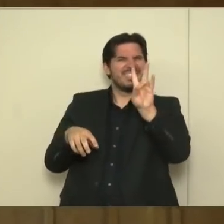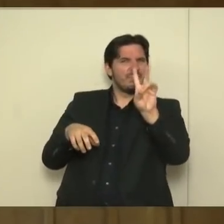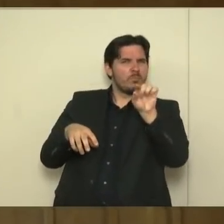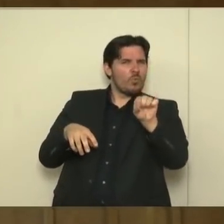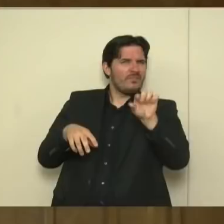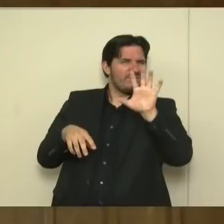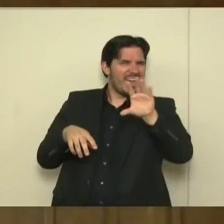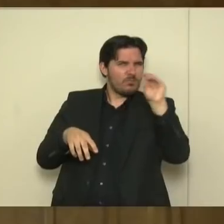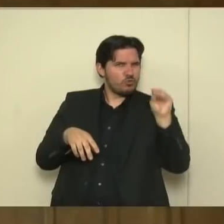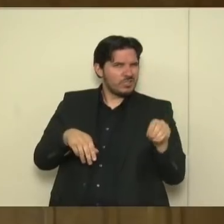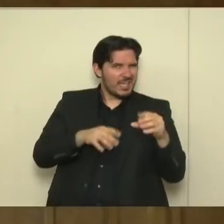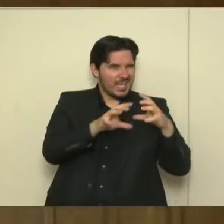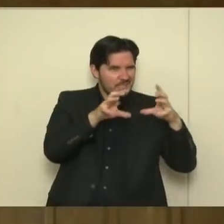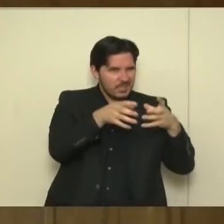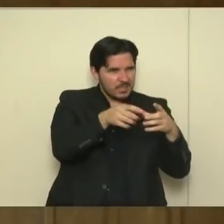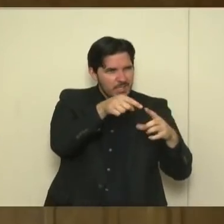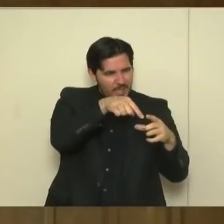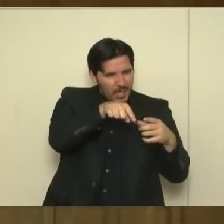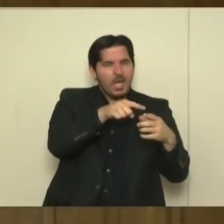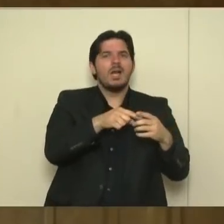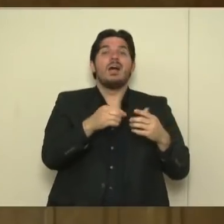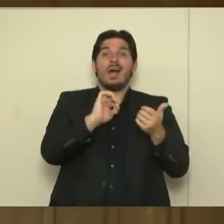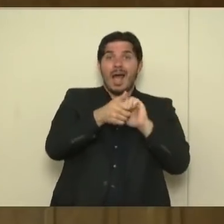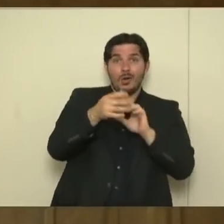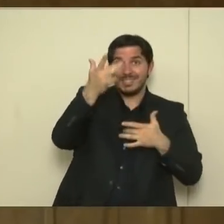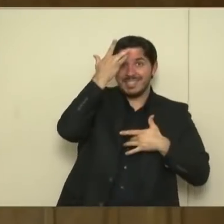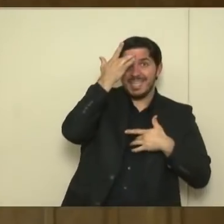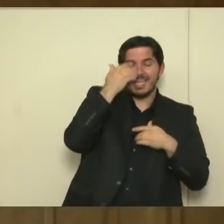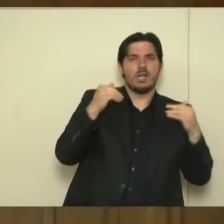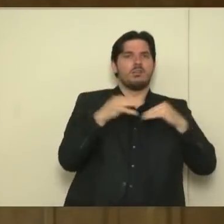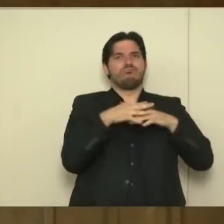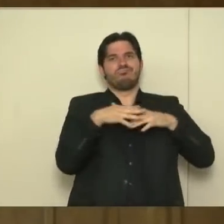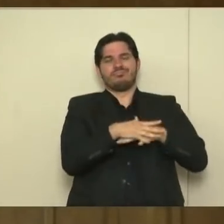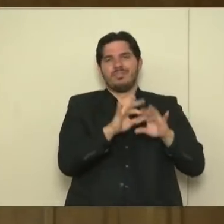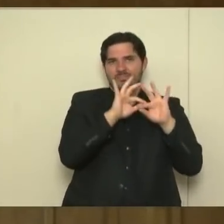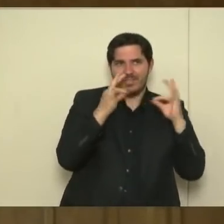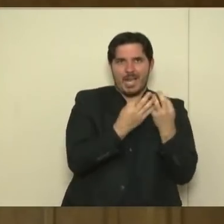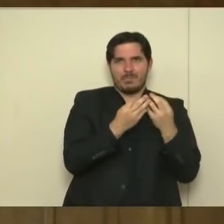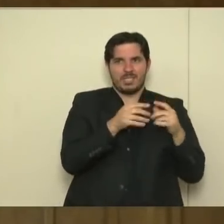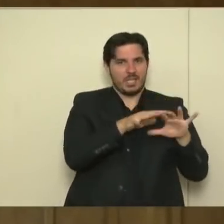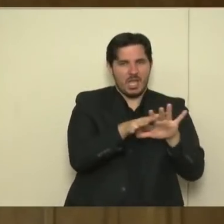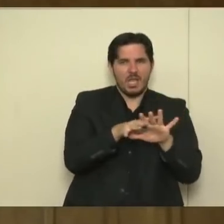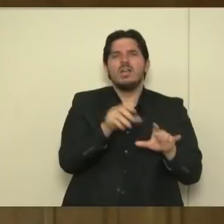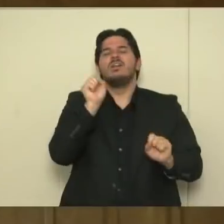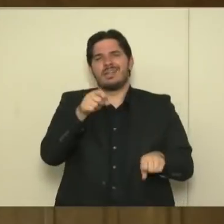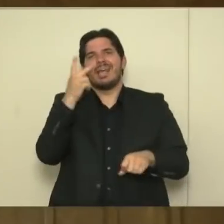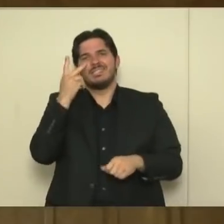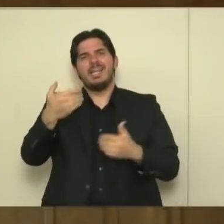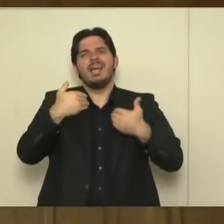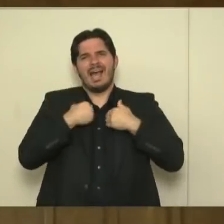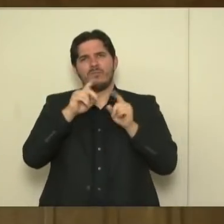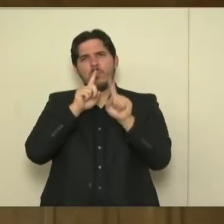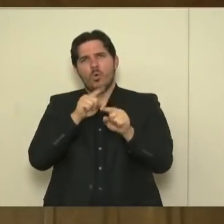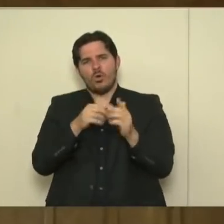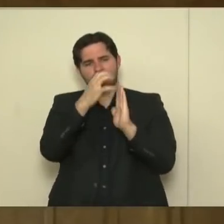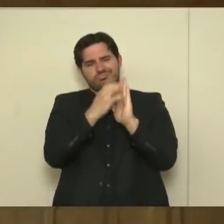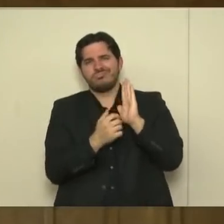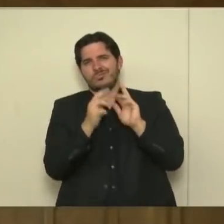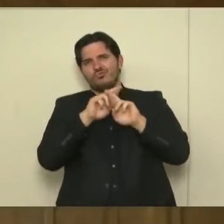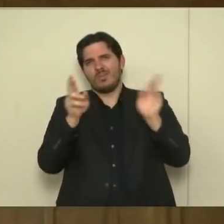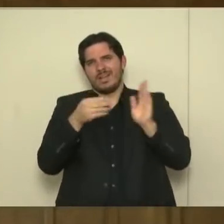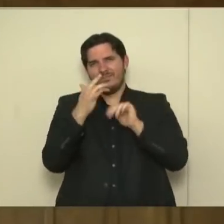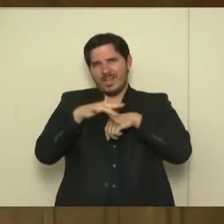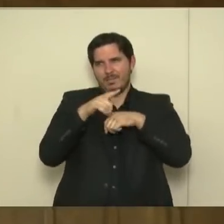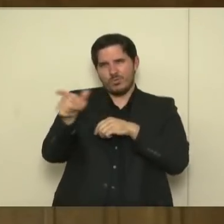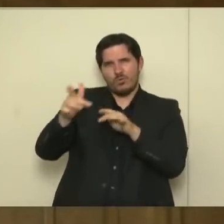7.5%. But you can see those reports there and review them every week. So they're out there. And I'm with the governor that